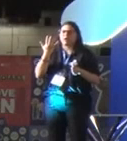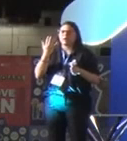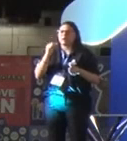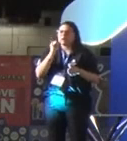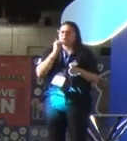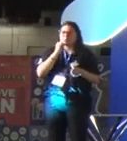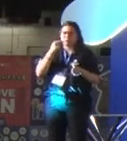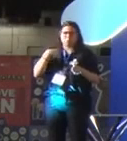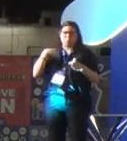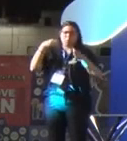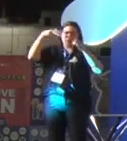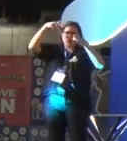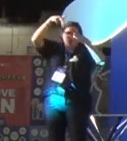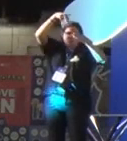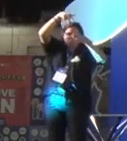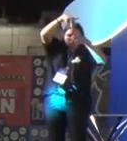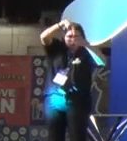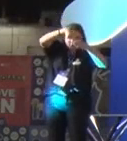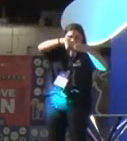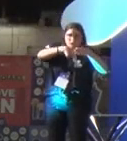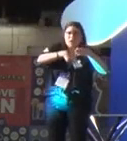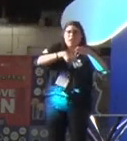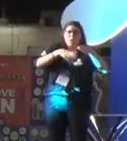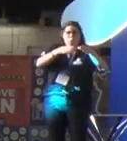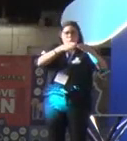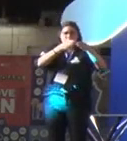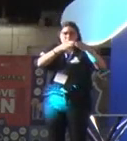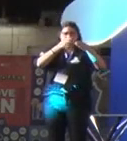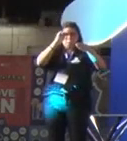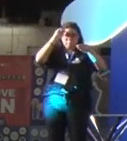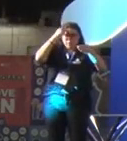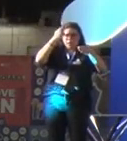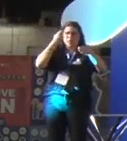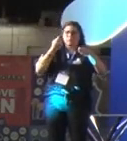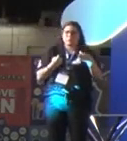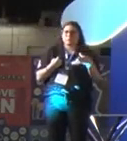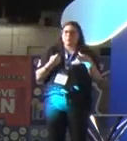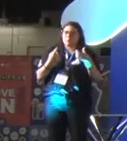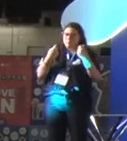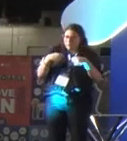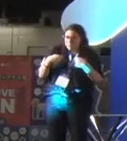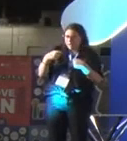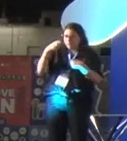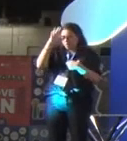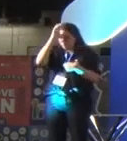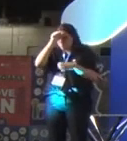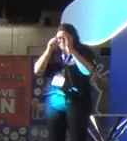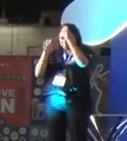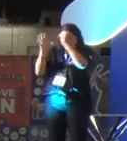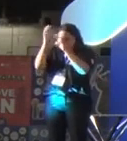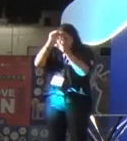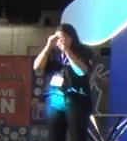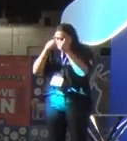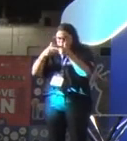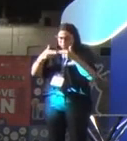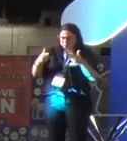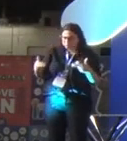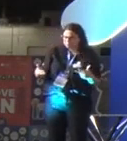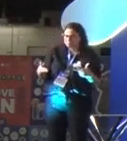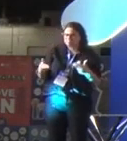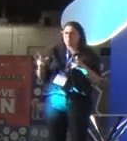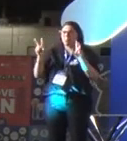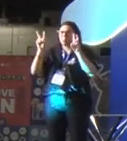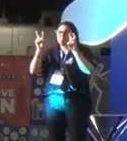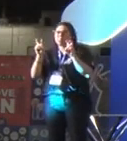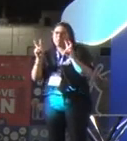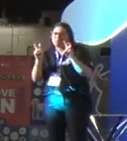I look like my parents? It was the other way around. They had to learn a lot of abstract material, didn't really make sense to them. They